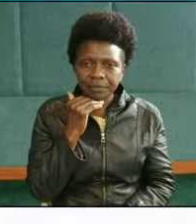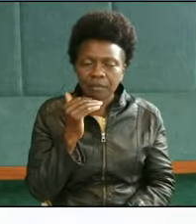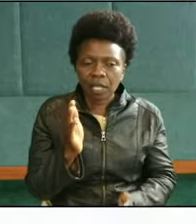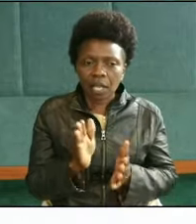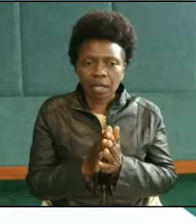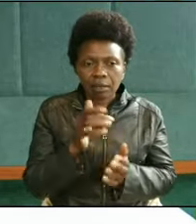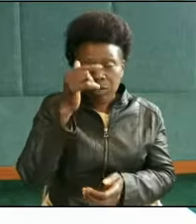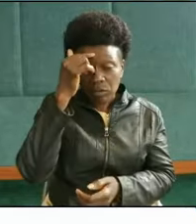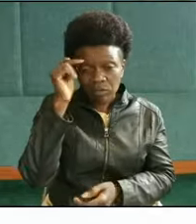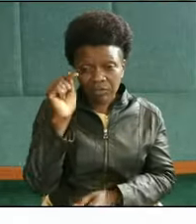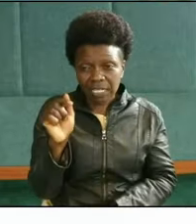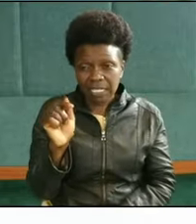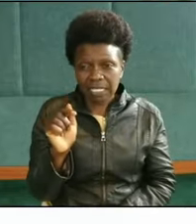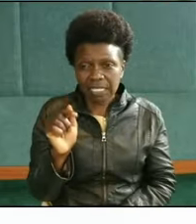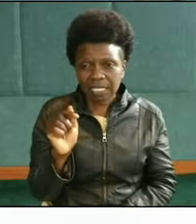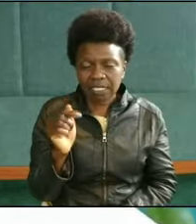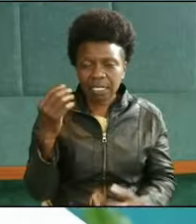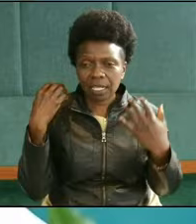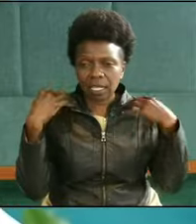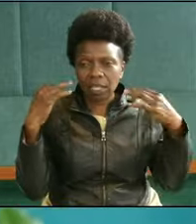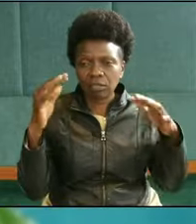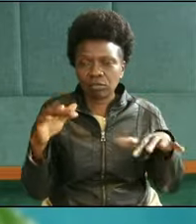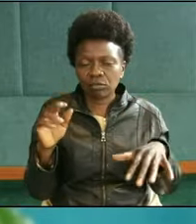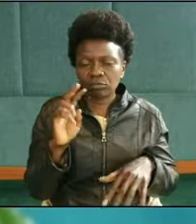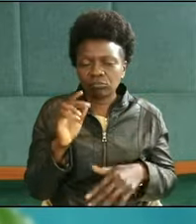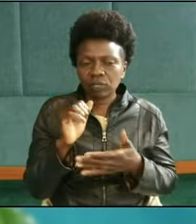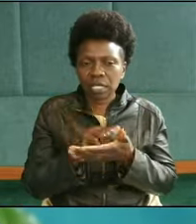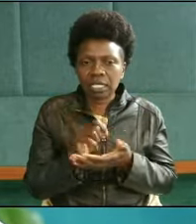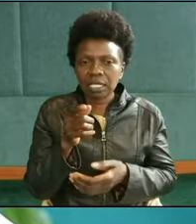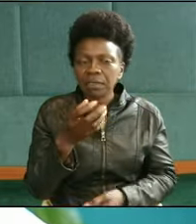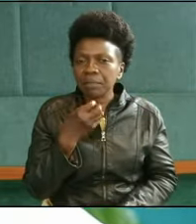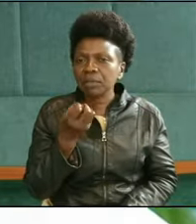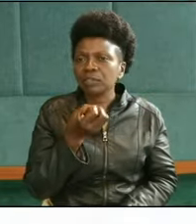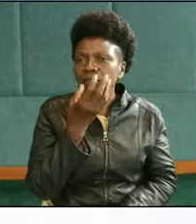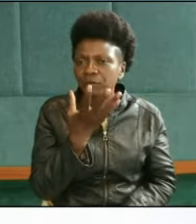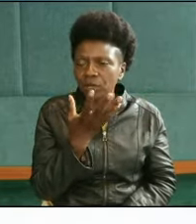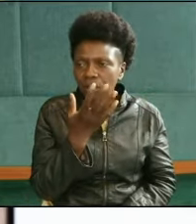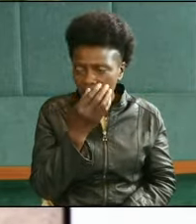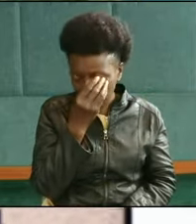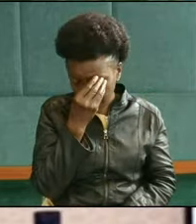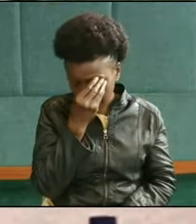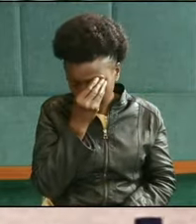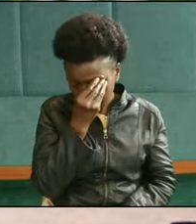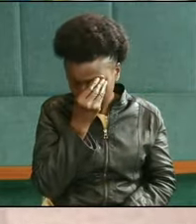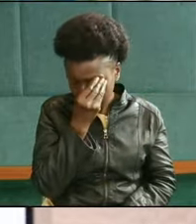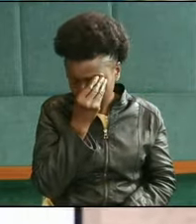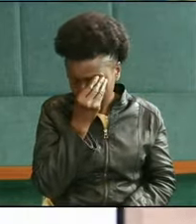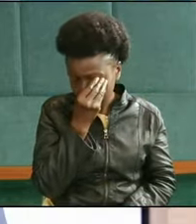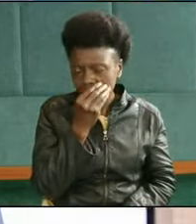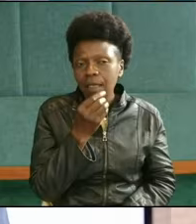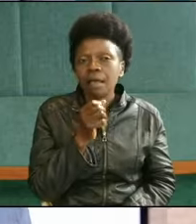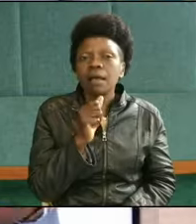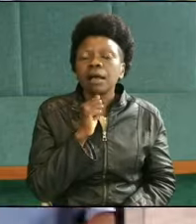And because of that, angels seeing that this beautiful man that was created is going to get lost,